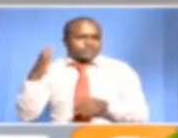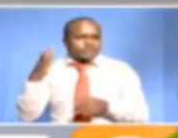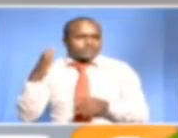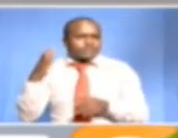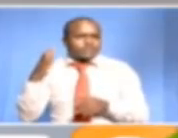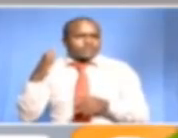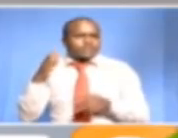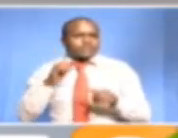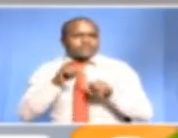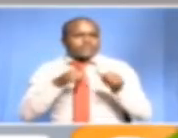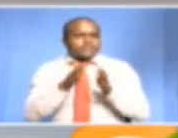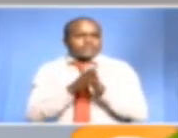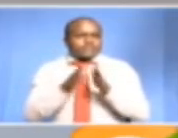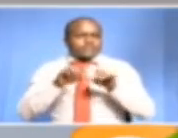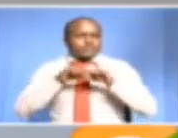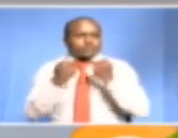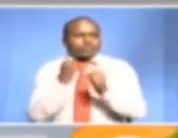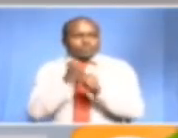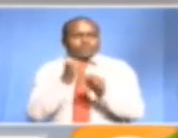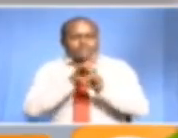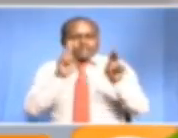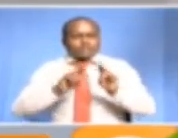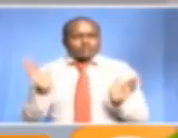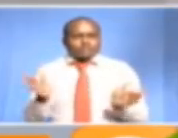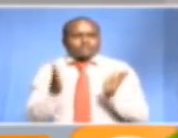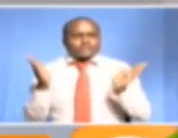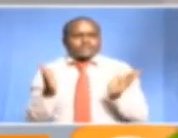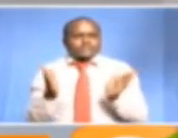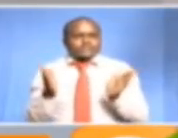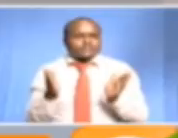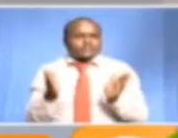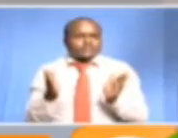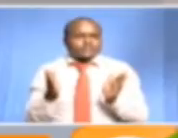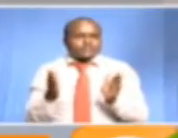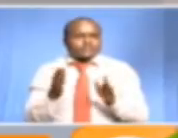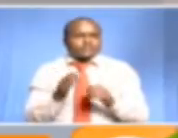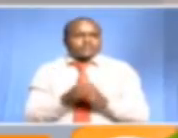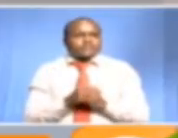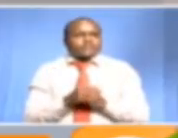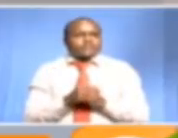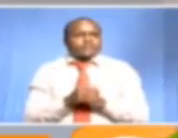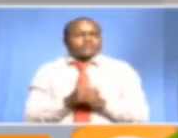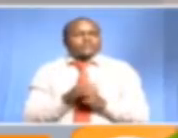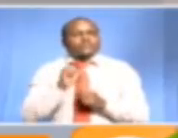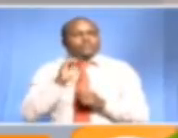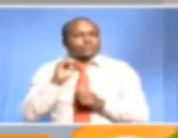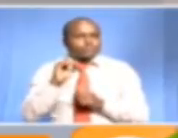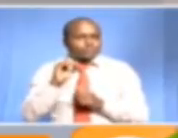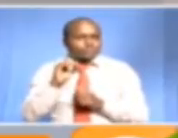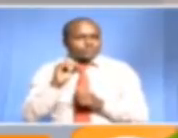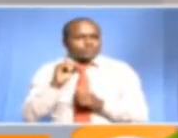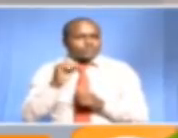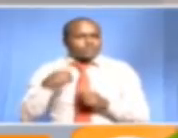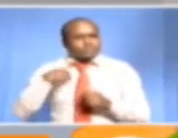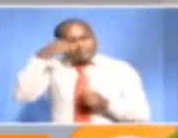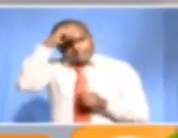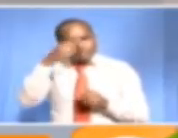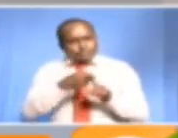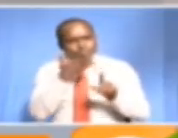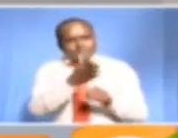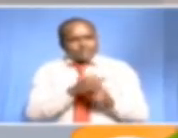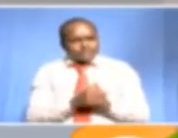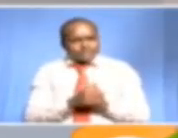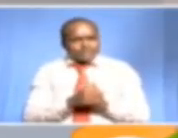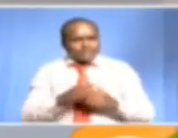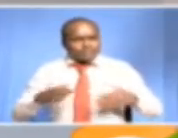in Social Work and International Affairs from both, you know, the School of Social Work and SIPA. So, yes, I am a graduate of Columbia, and